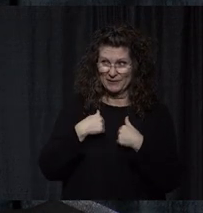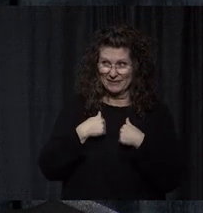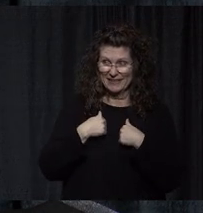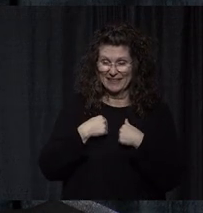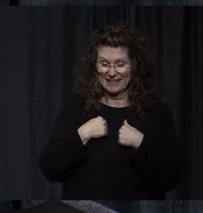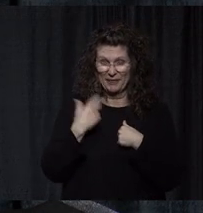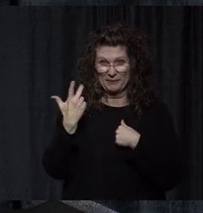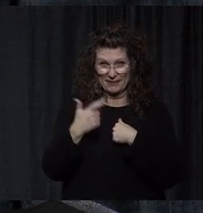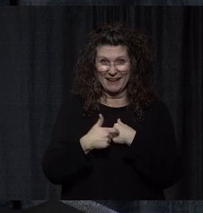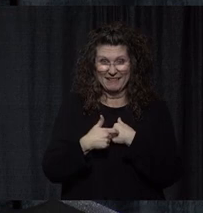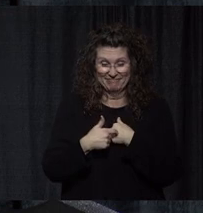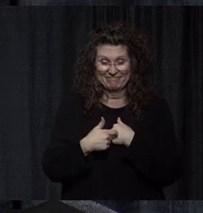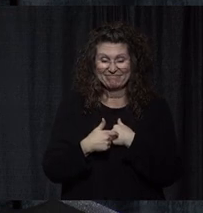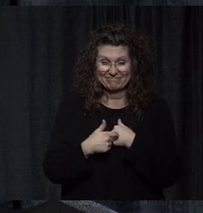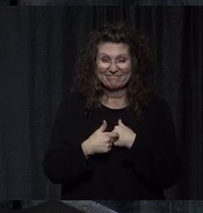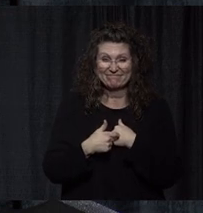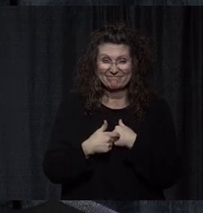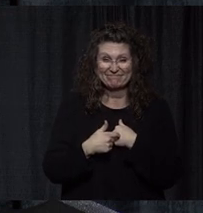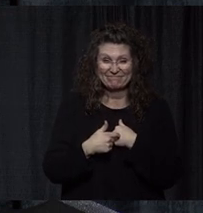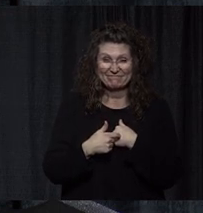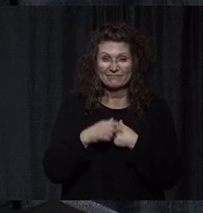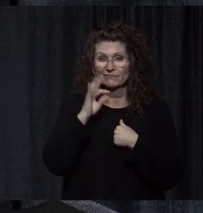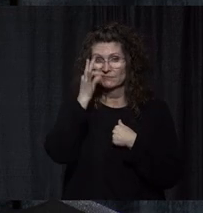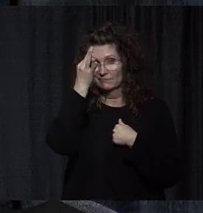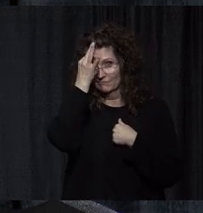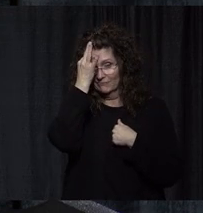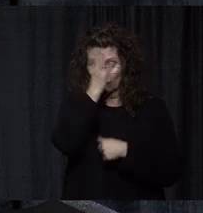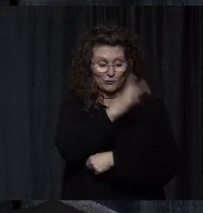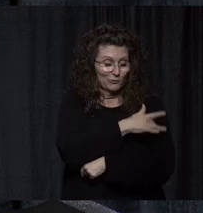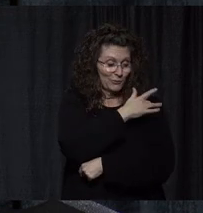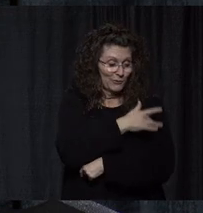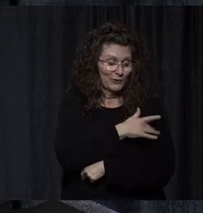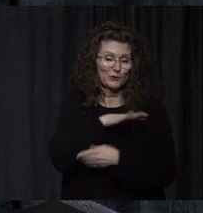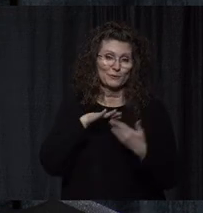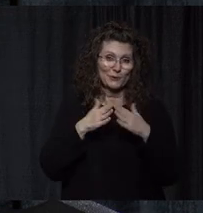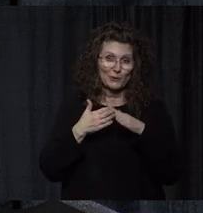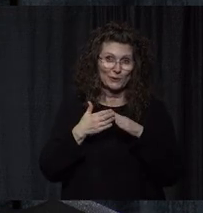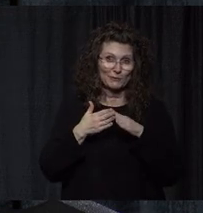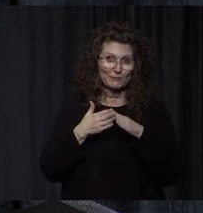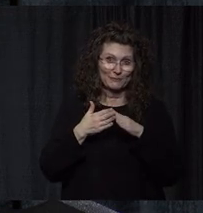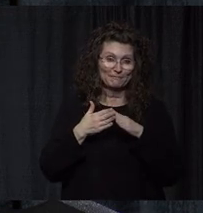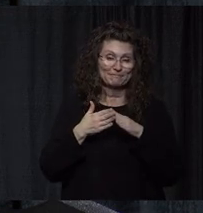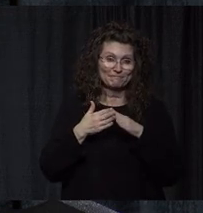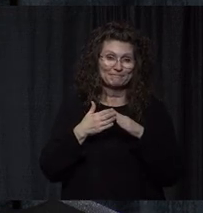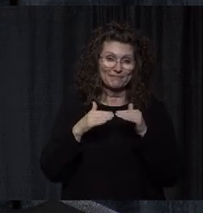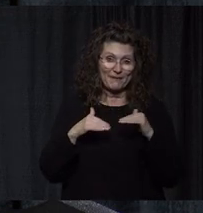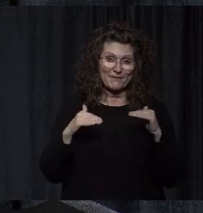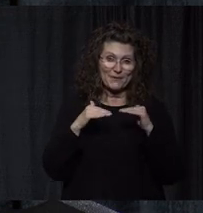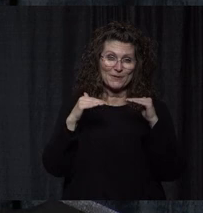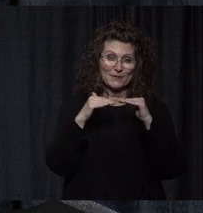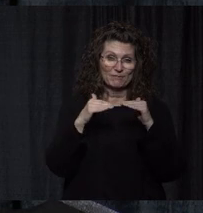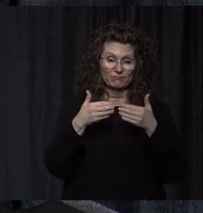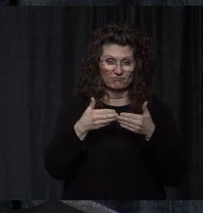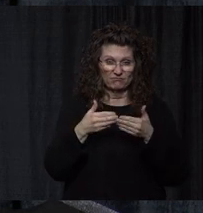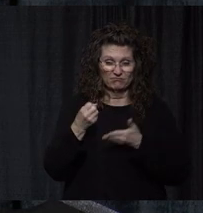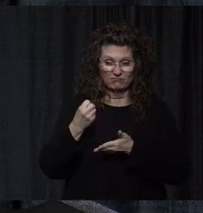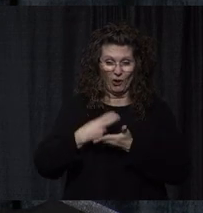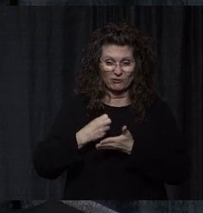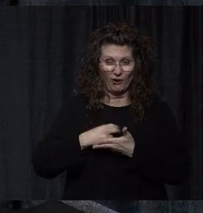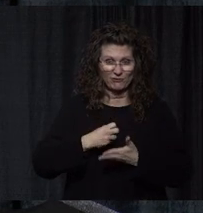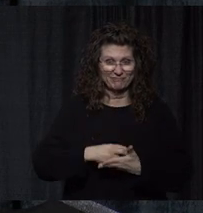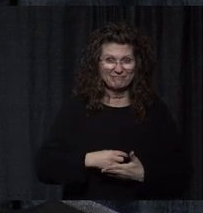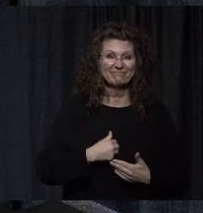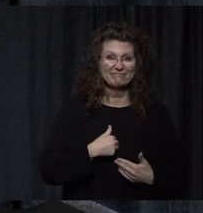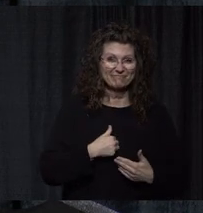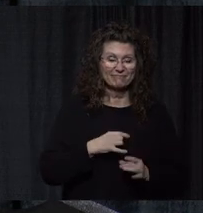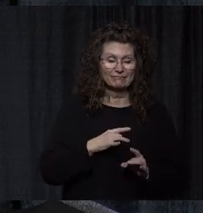I ran 3 times at the federal, provincial, municipal levels and lost rather miserably. But one of the